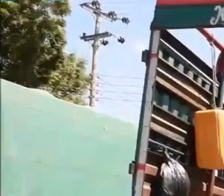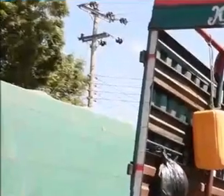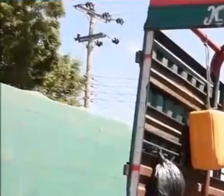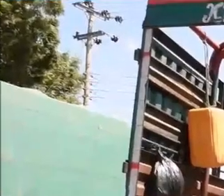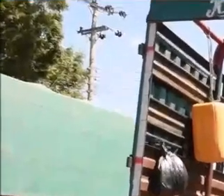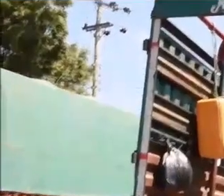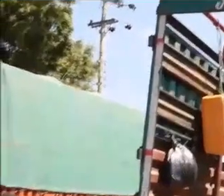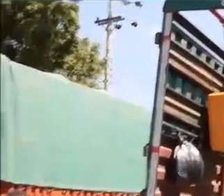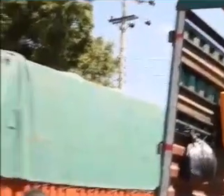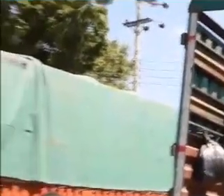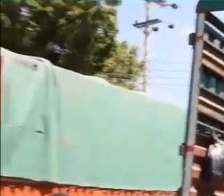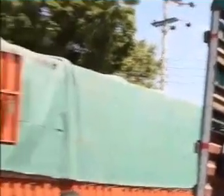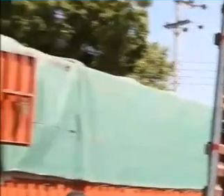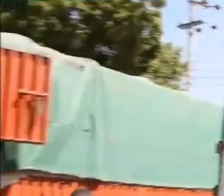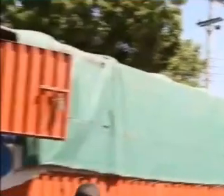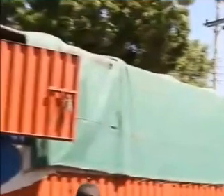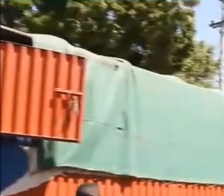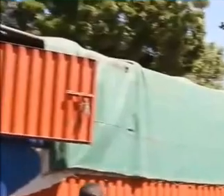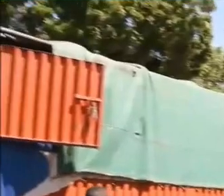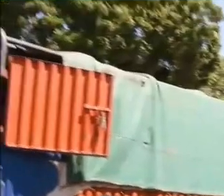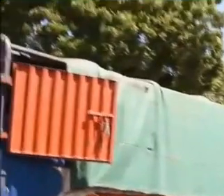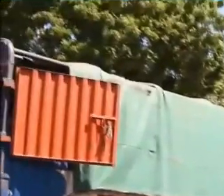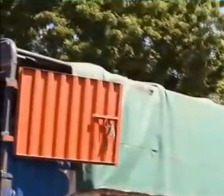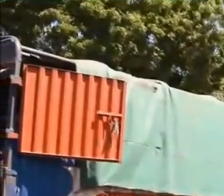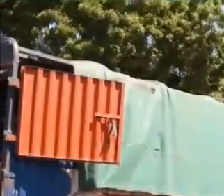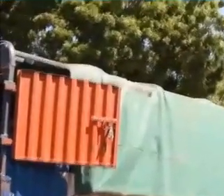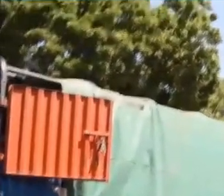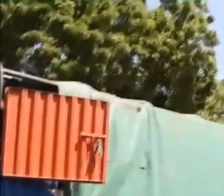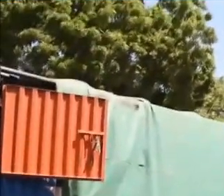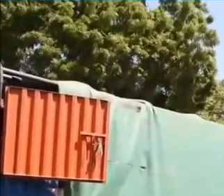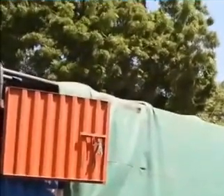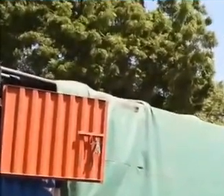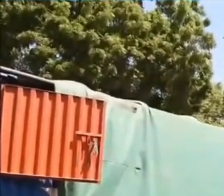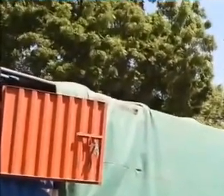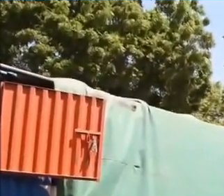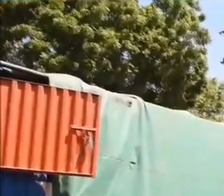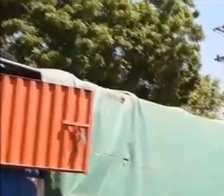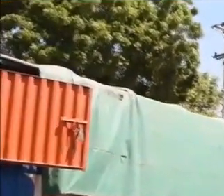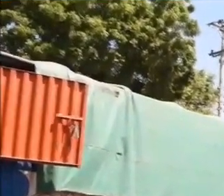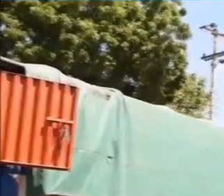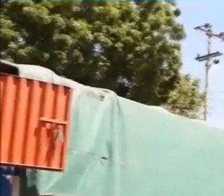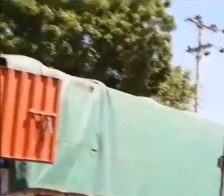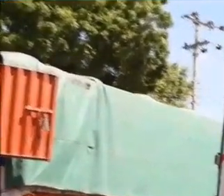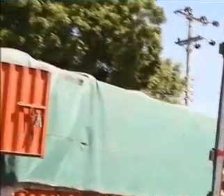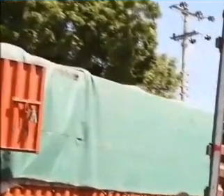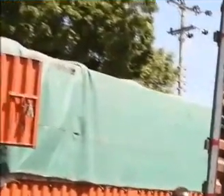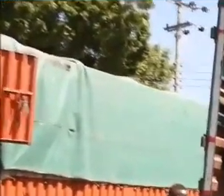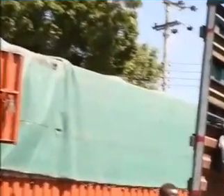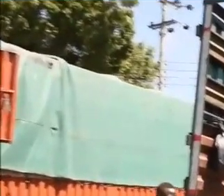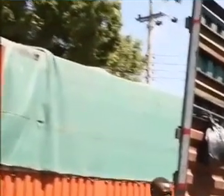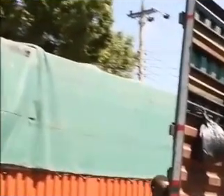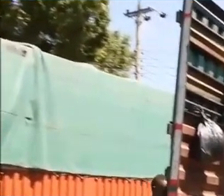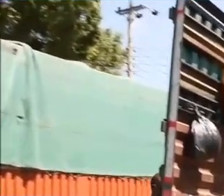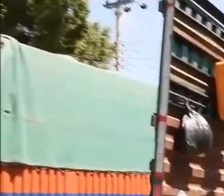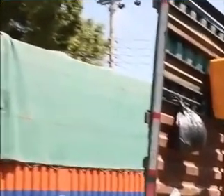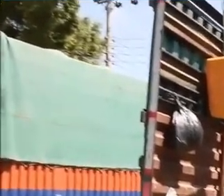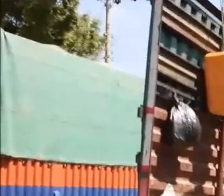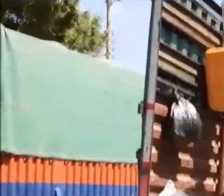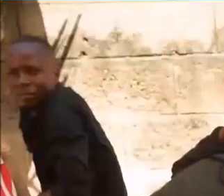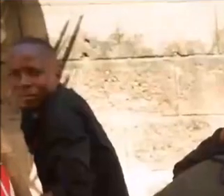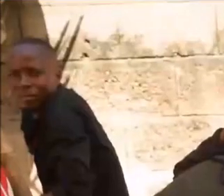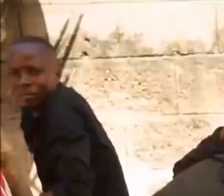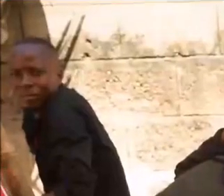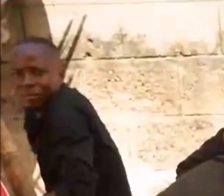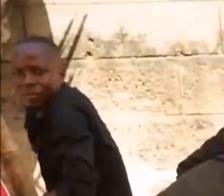sifa zimewazidi kiasi kwamba wanajiamini. Na hapa kwetu, hata hapa mali tulipokaa hapa sokoni, kuna